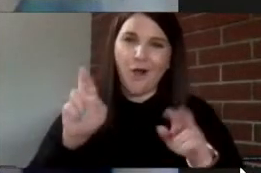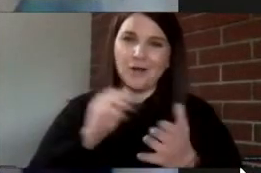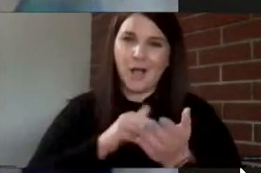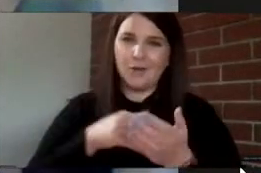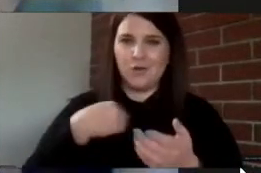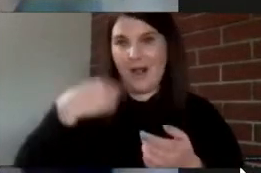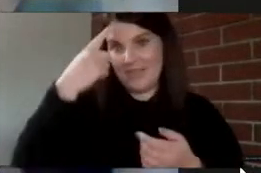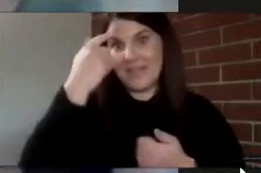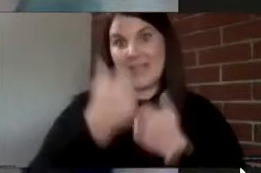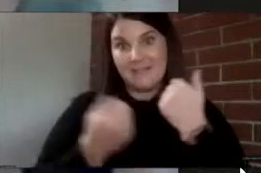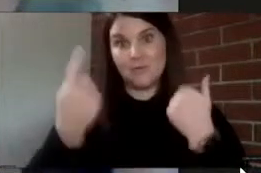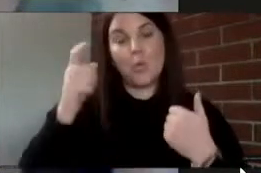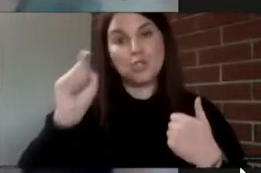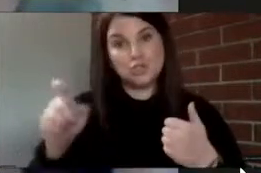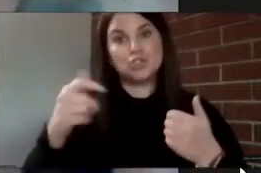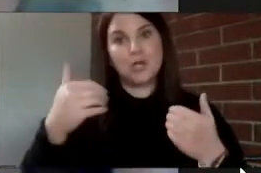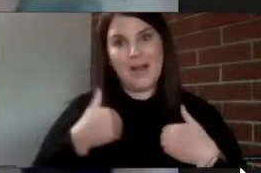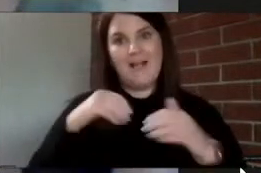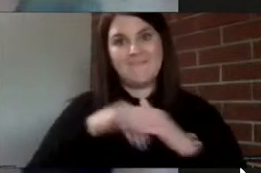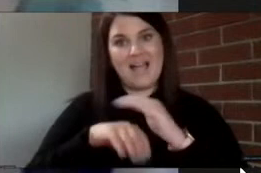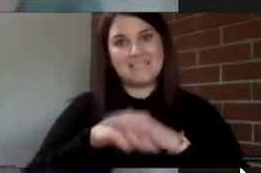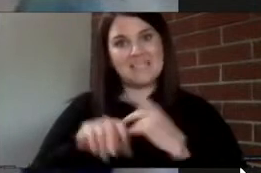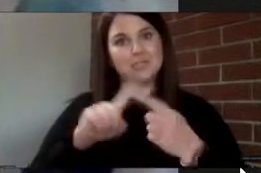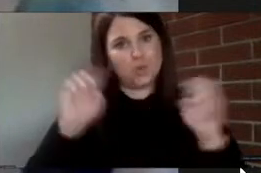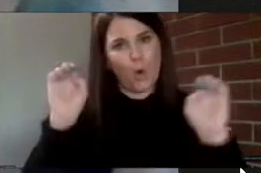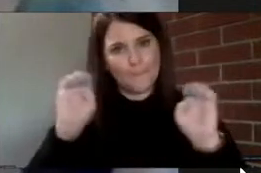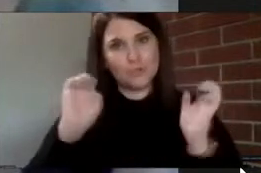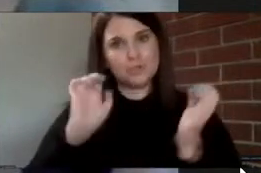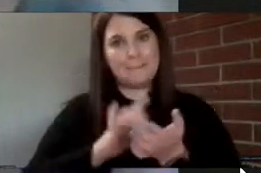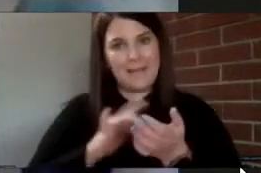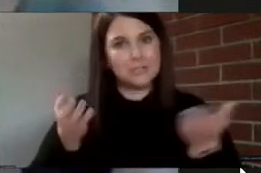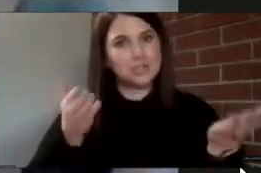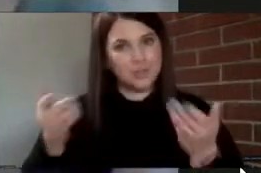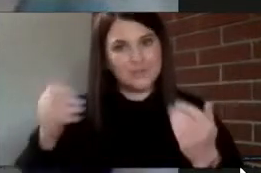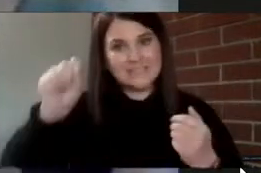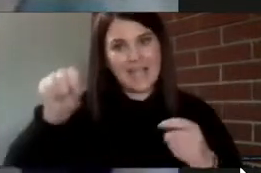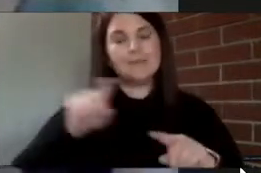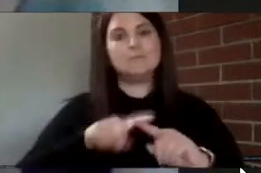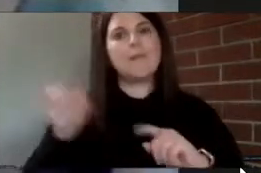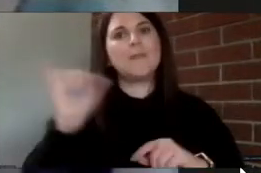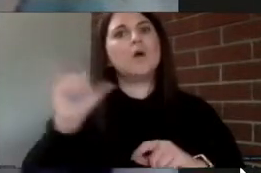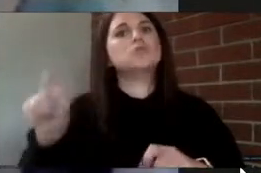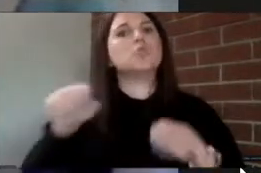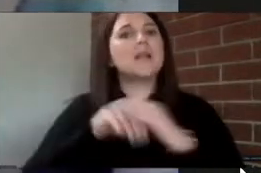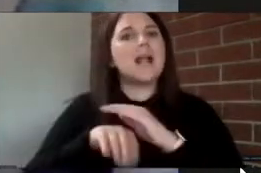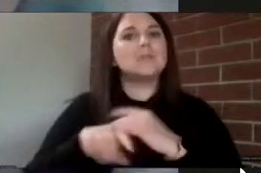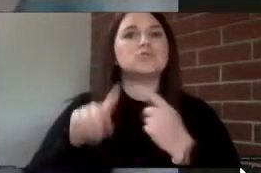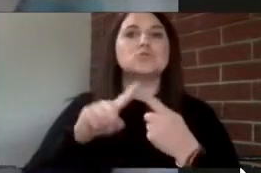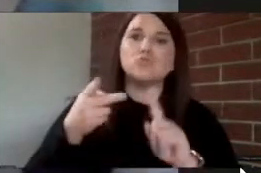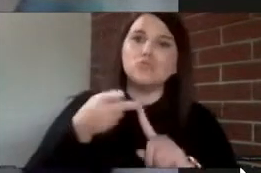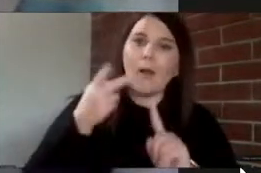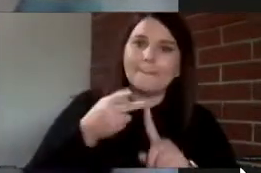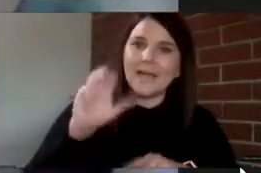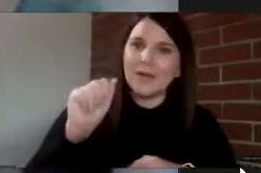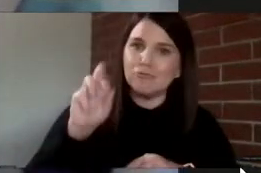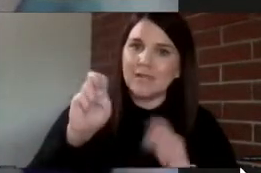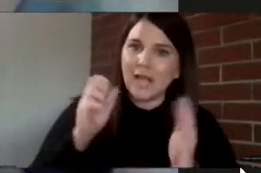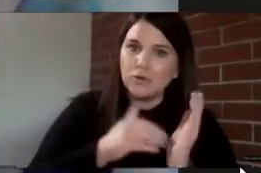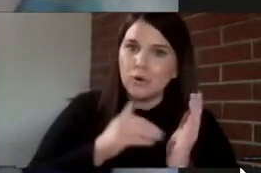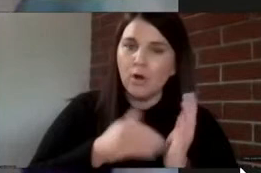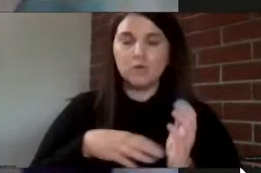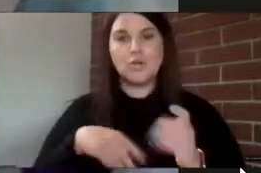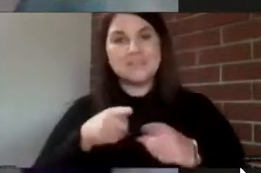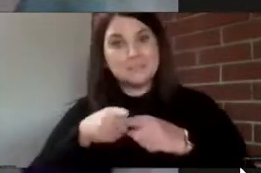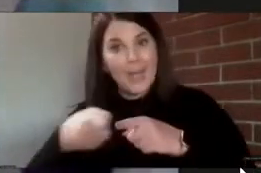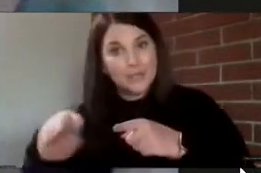high quality access to emergency medicine services, but they also need access to primary care services. They need access to